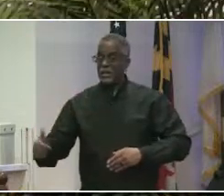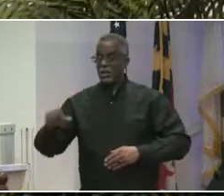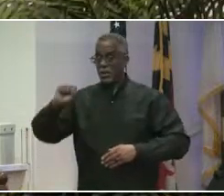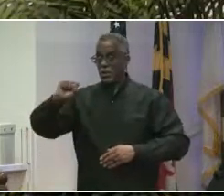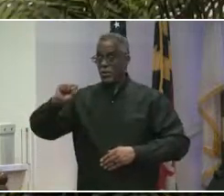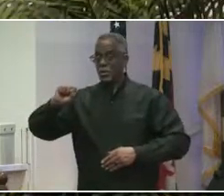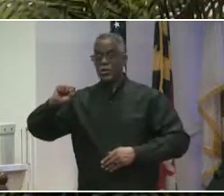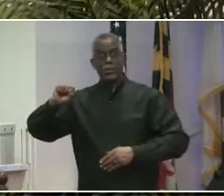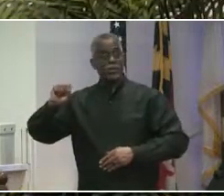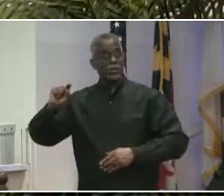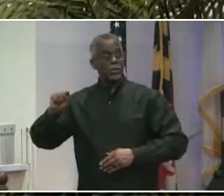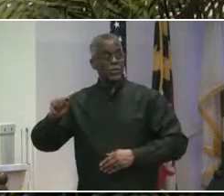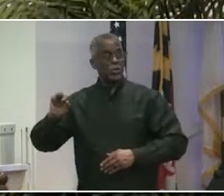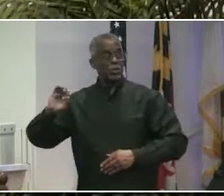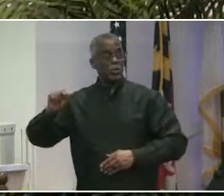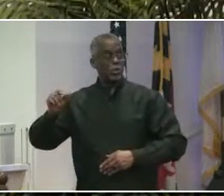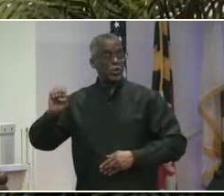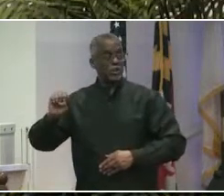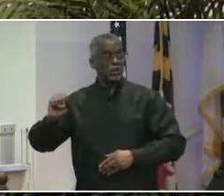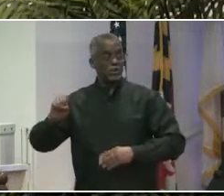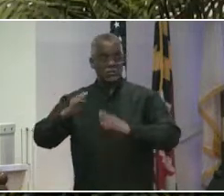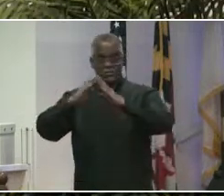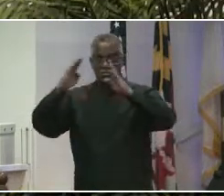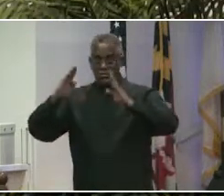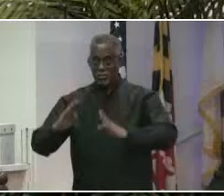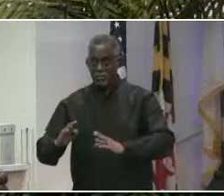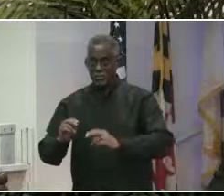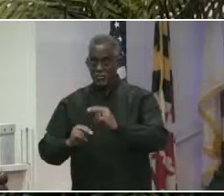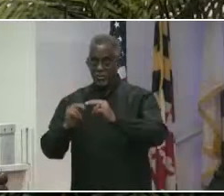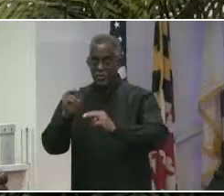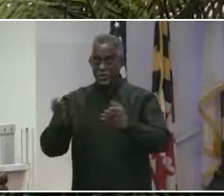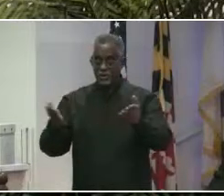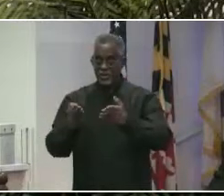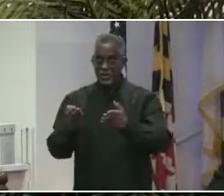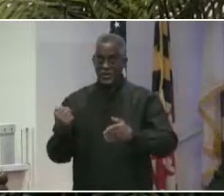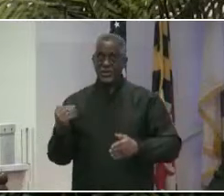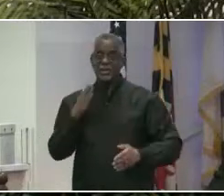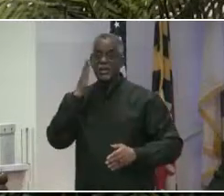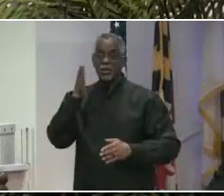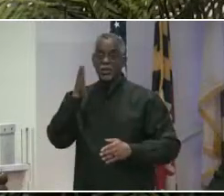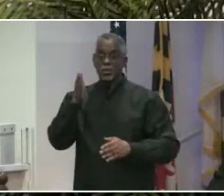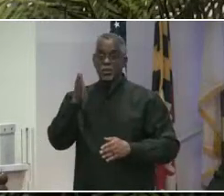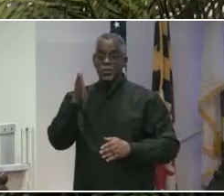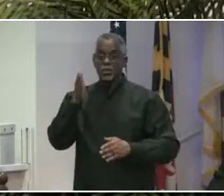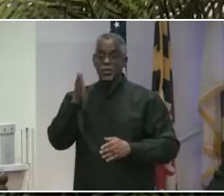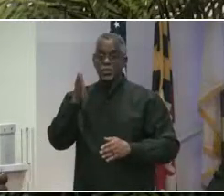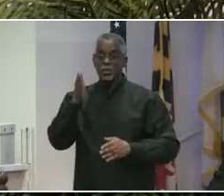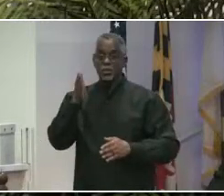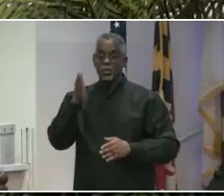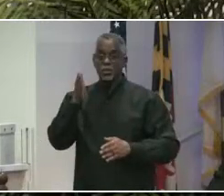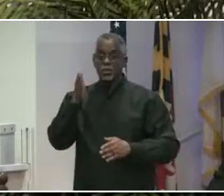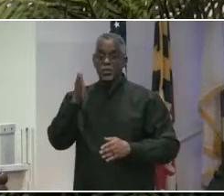storage shed stays here. Everything, I'm trying to help you. If they just